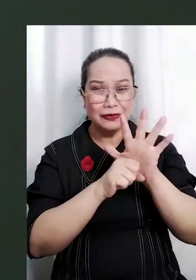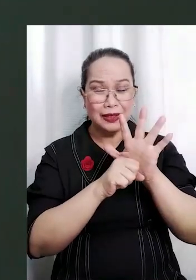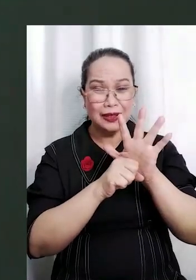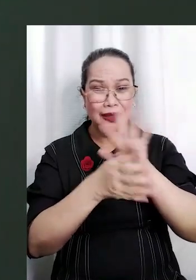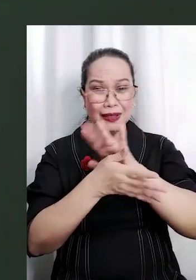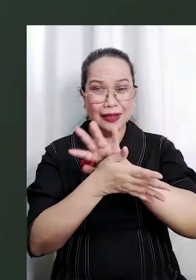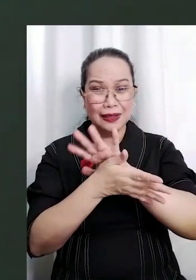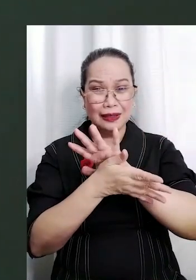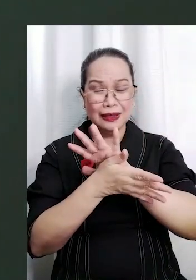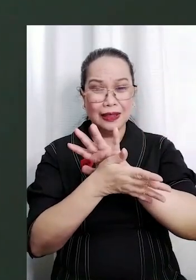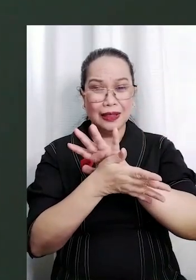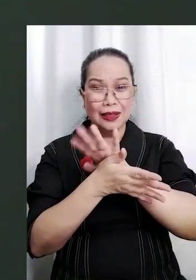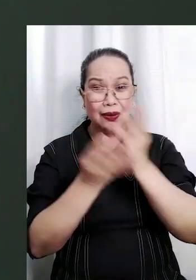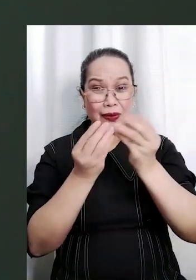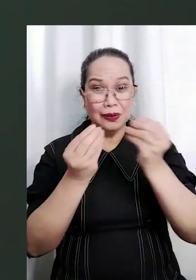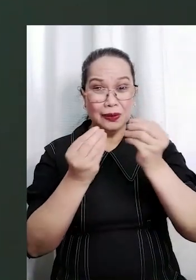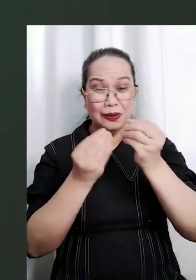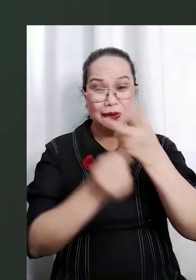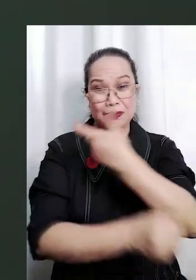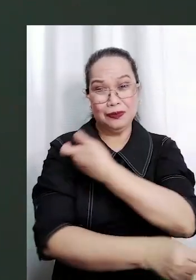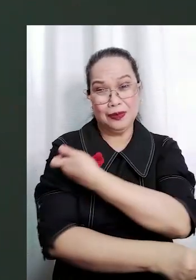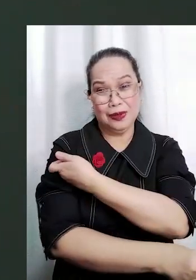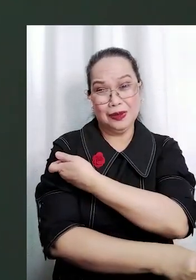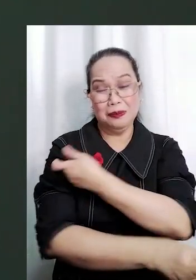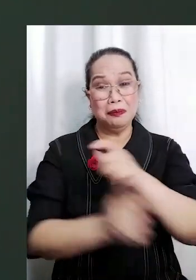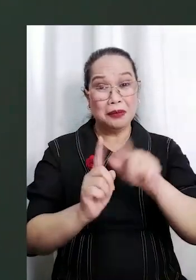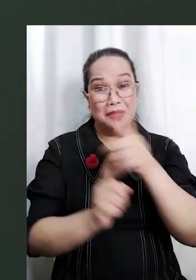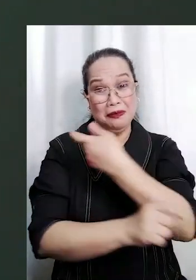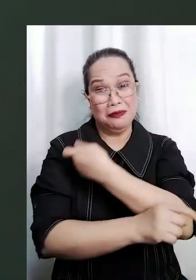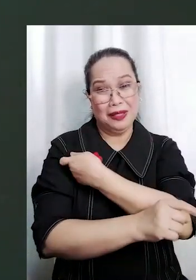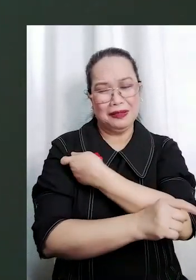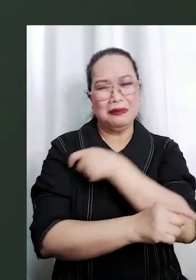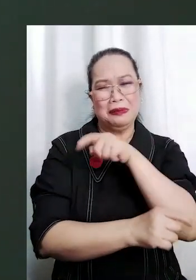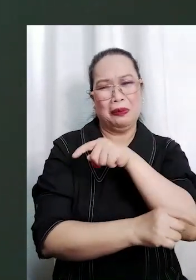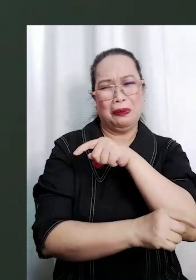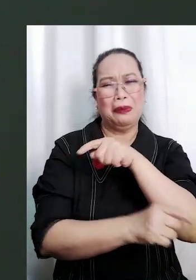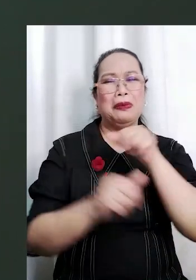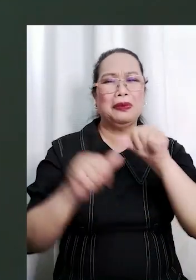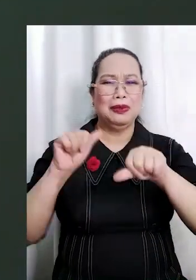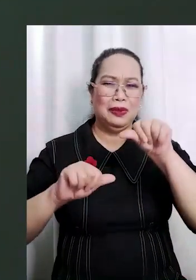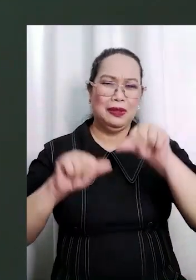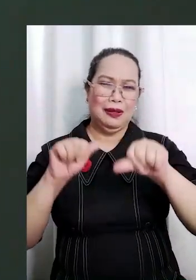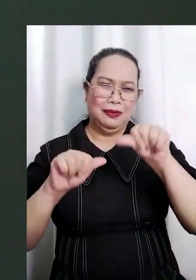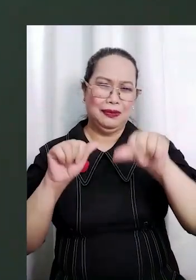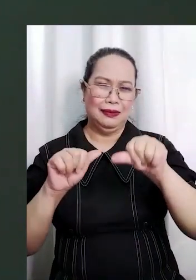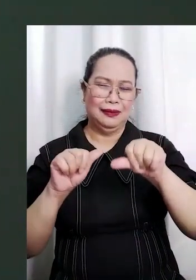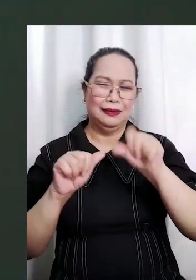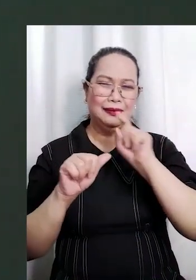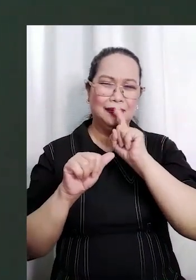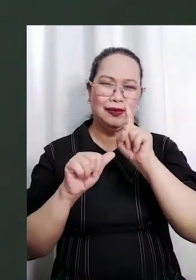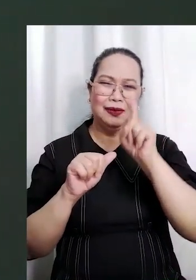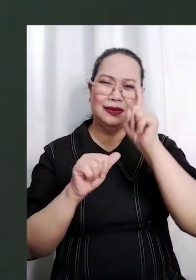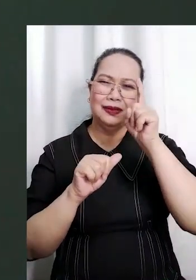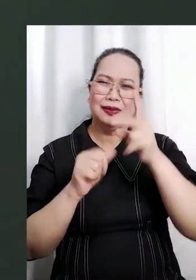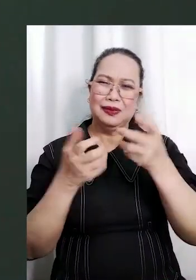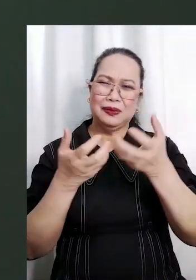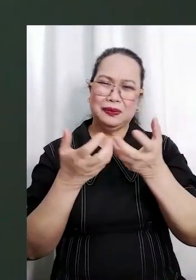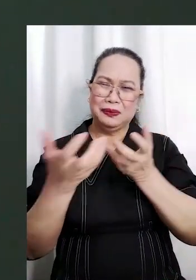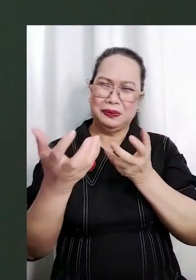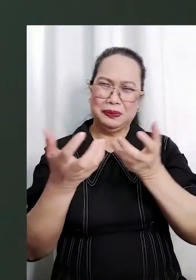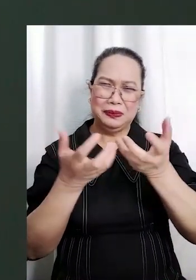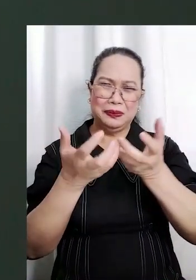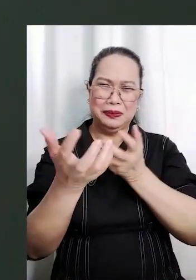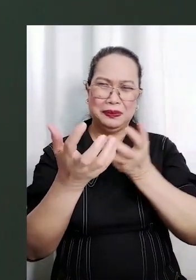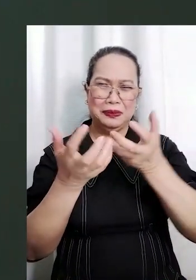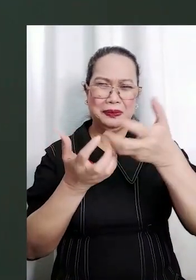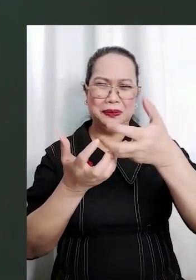sana ay vaccine, pero lahat ng vaccine, pinagdudahan. Ganon, kahati